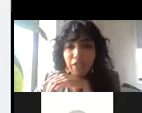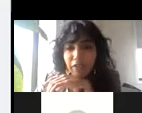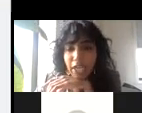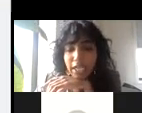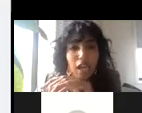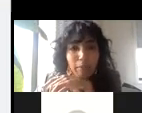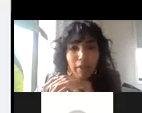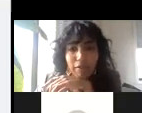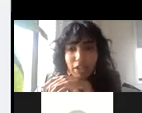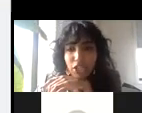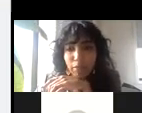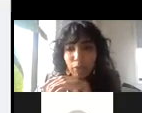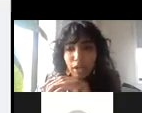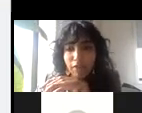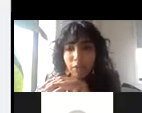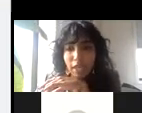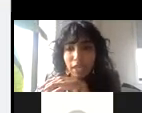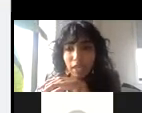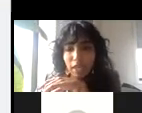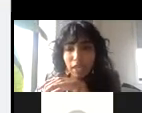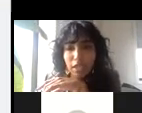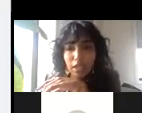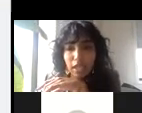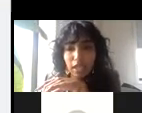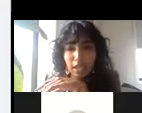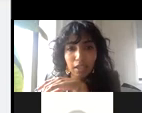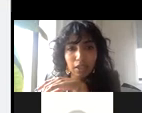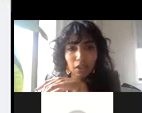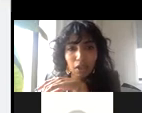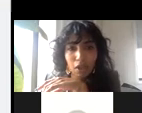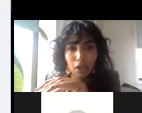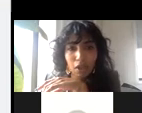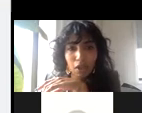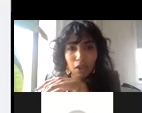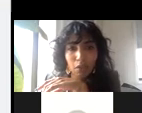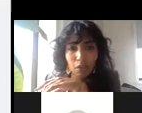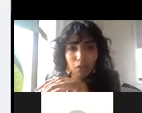At the very top of the Jamboard, if you can click